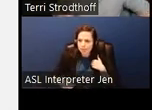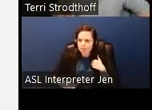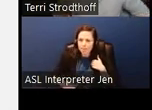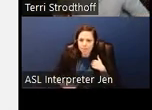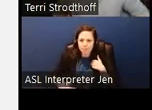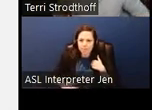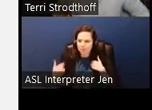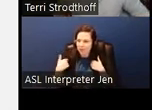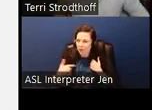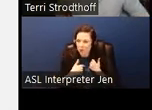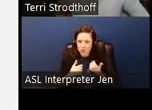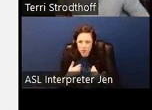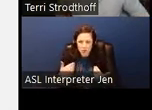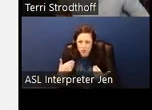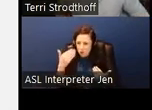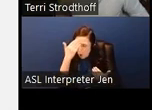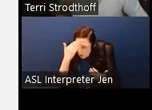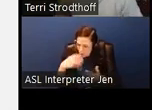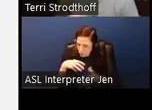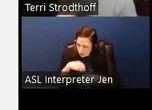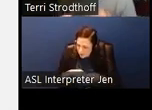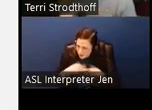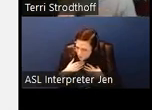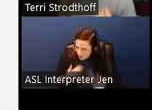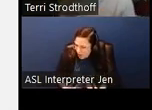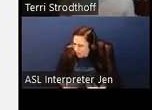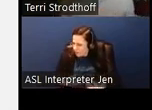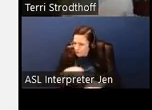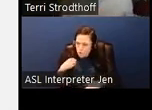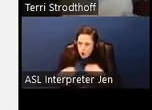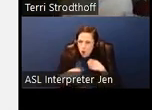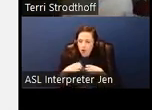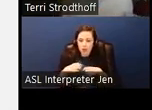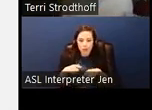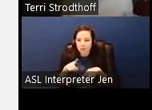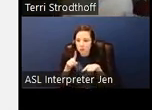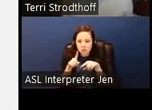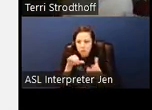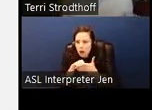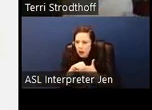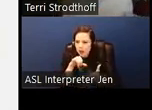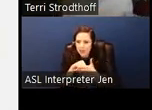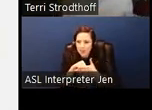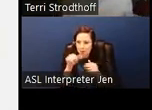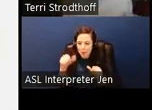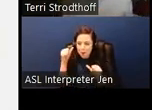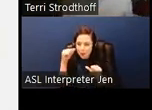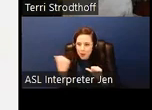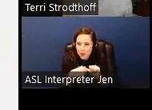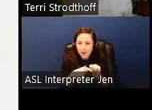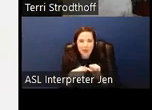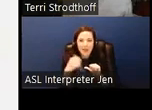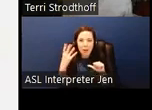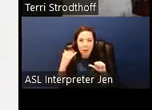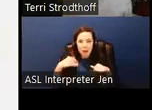in our senses and we know it in our emotions, but we literally cannot possibly have recall of it because